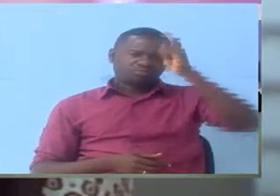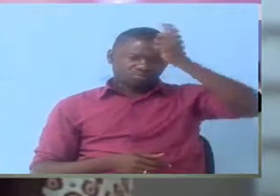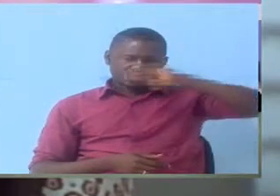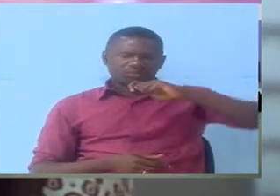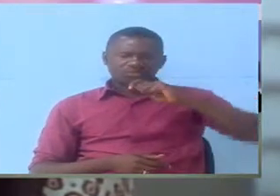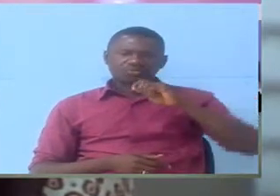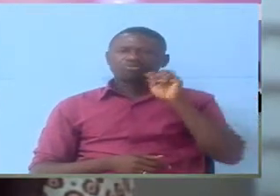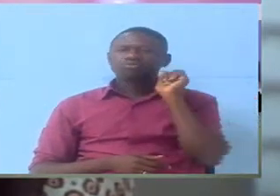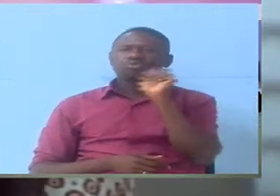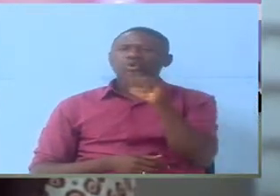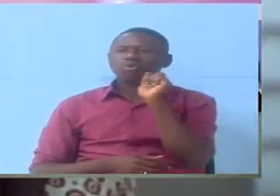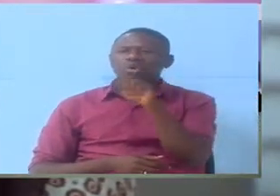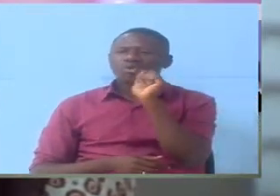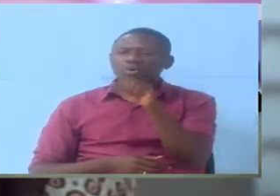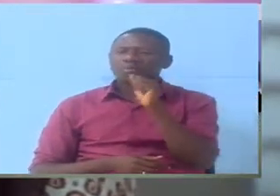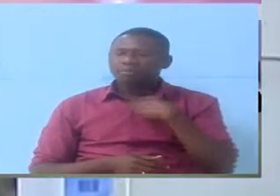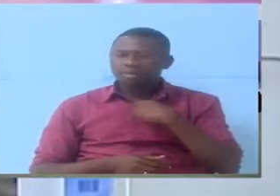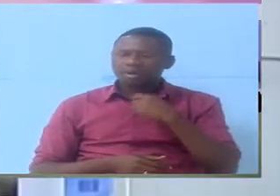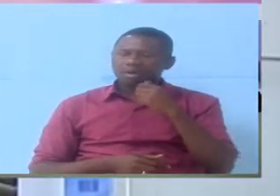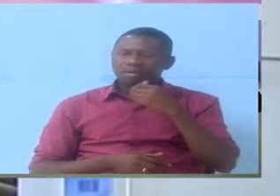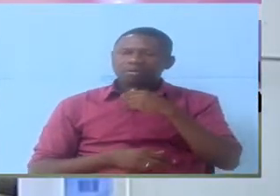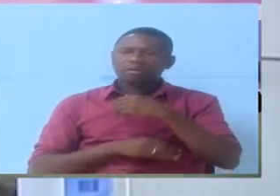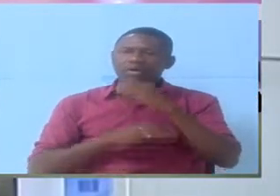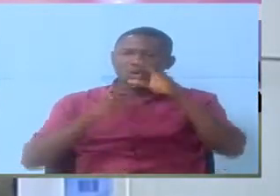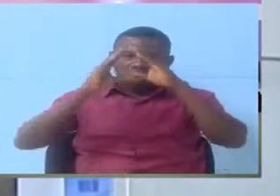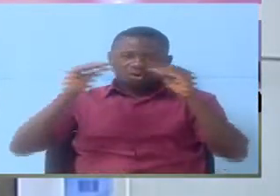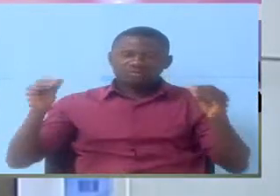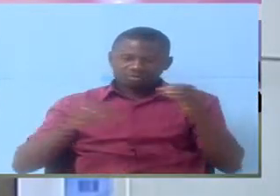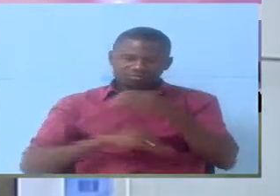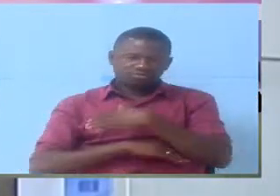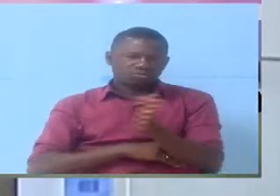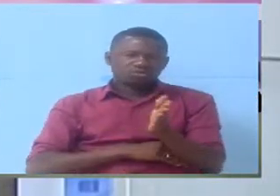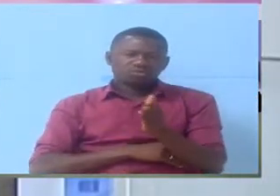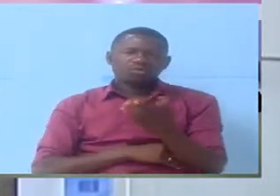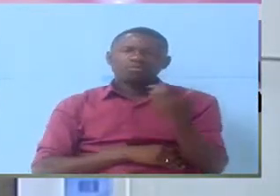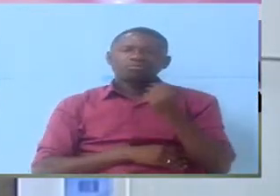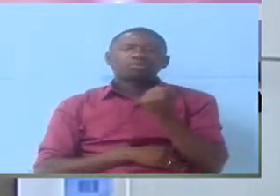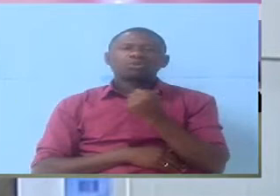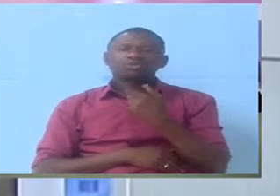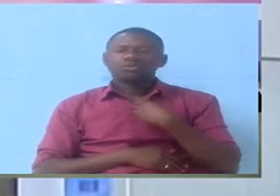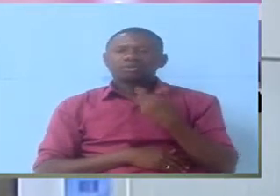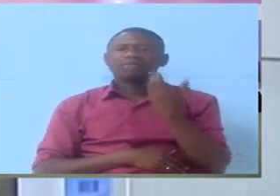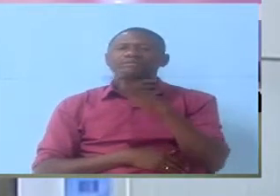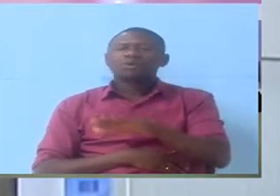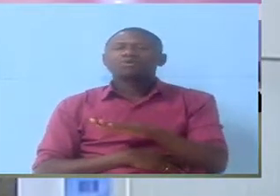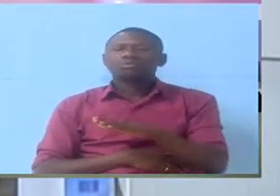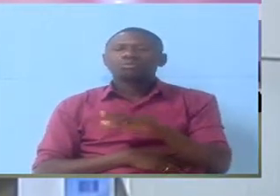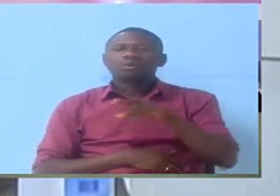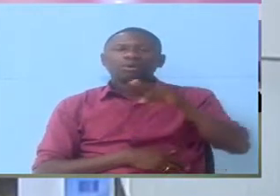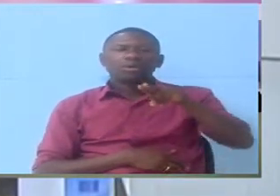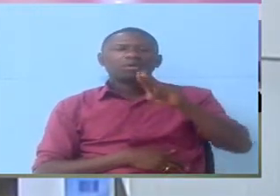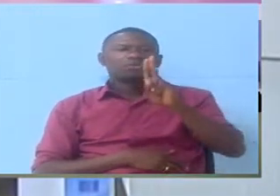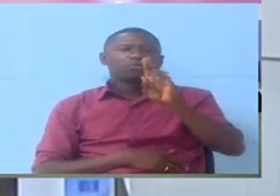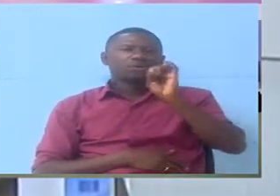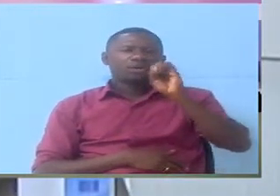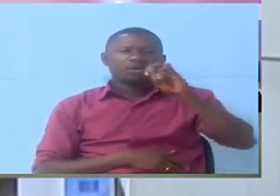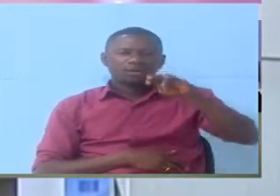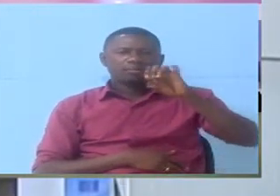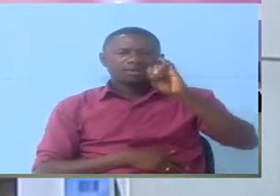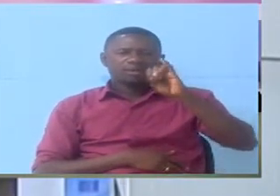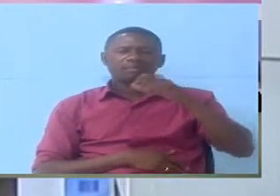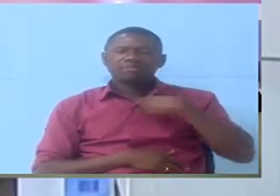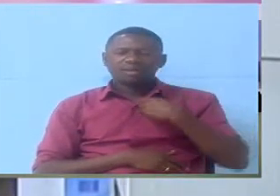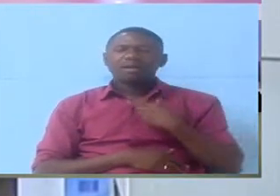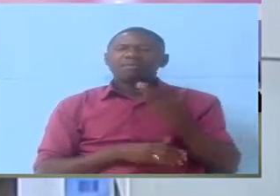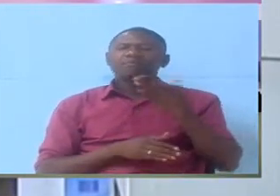no lanko en office o bunda konkon. Because he's from Nyumi. Ato ato bota Nyumi le. I'm from Jara. Nde bota Jara. We have a joking relationship.